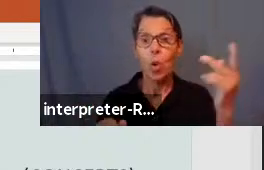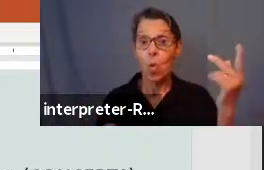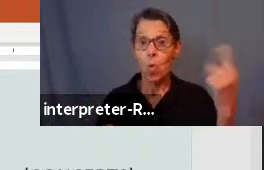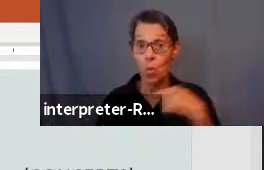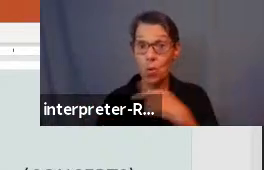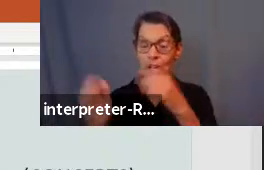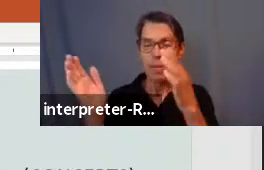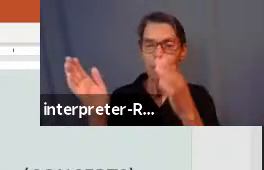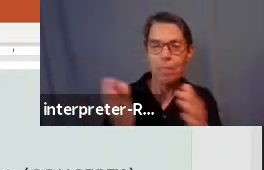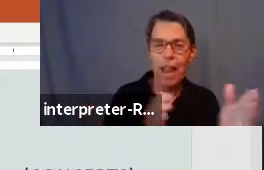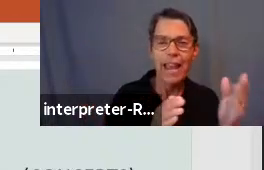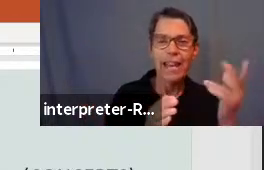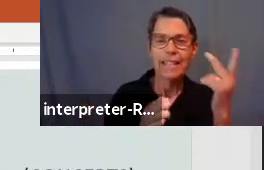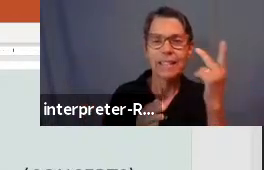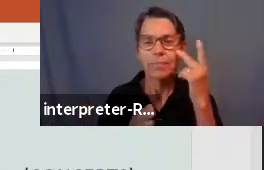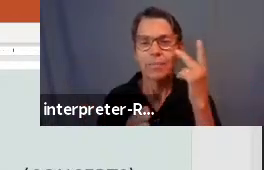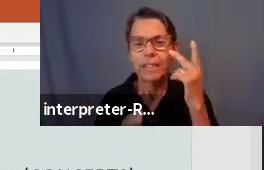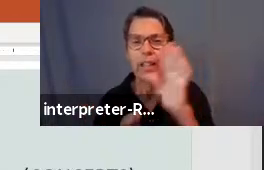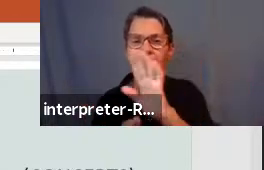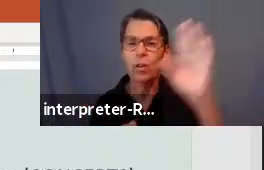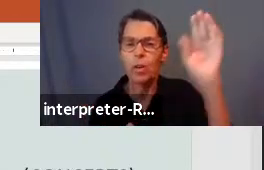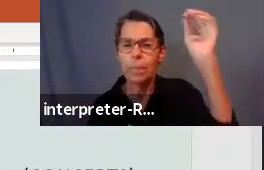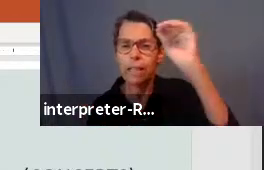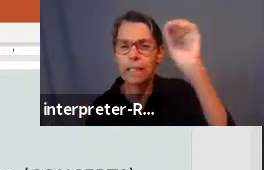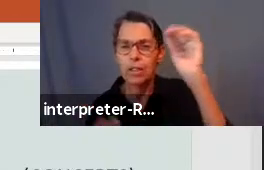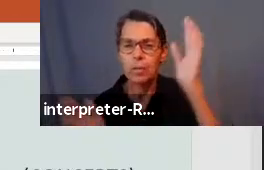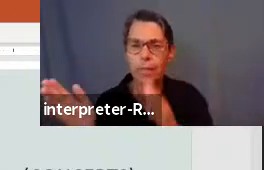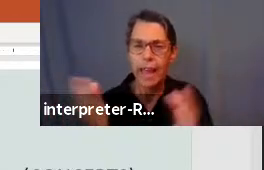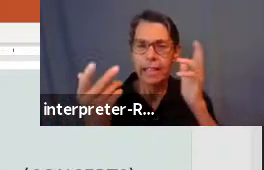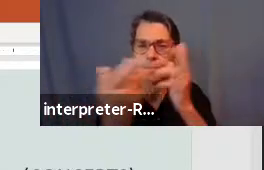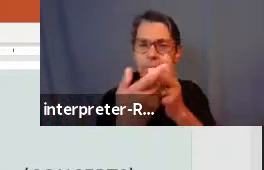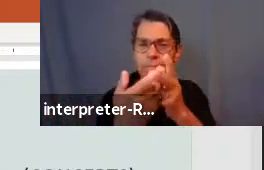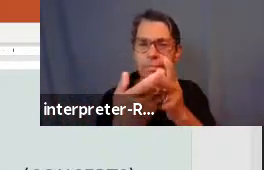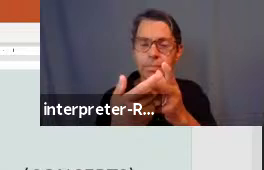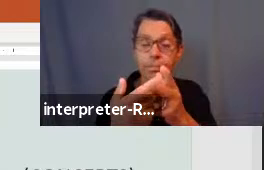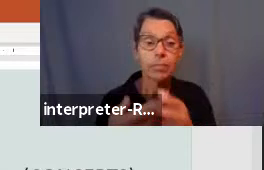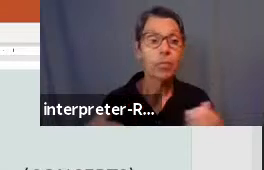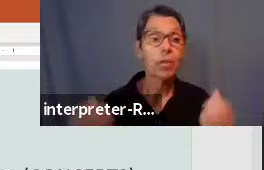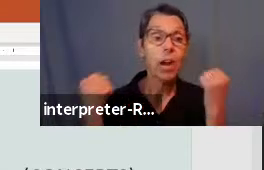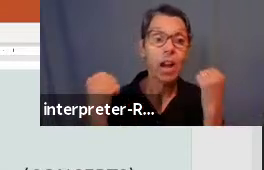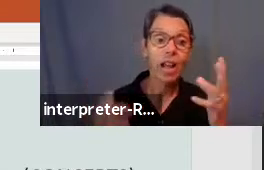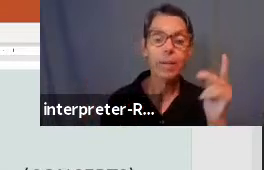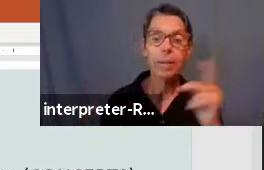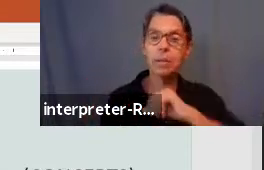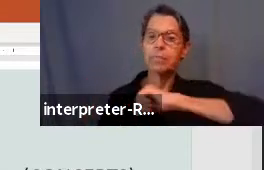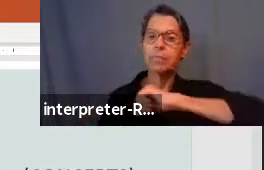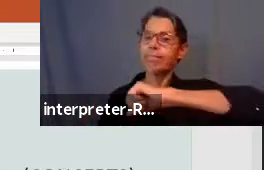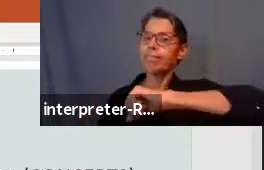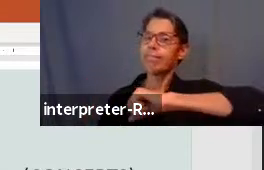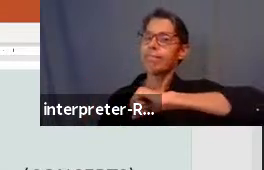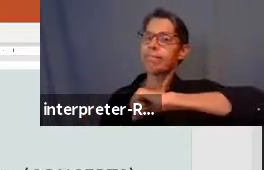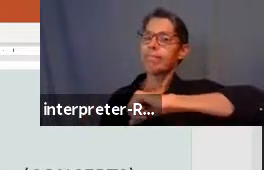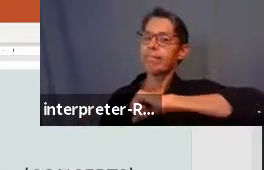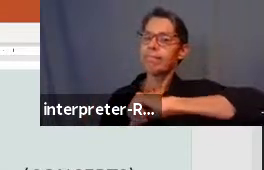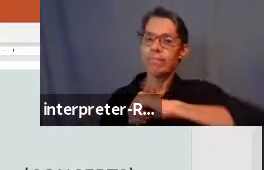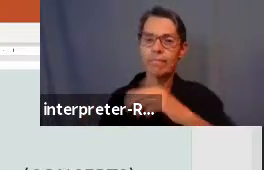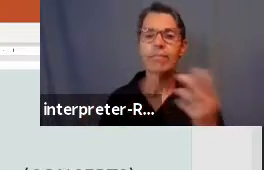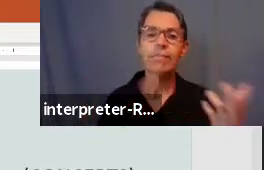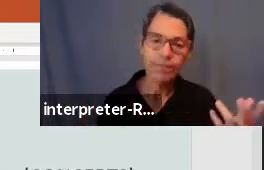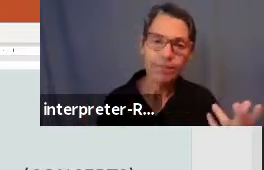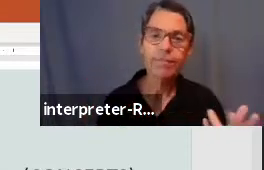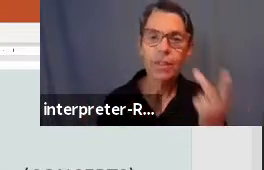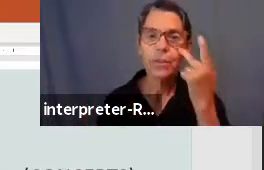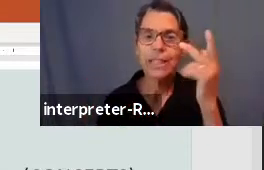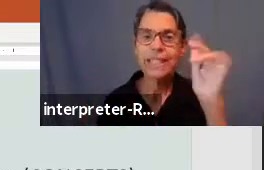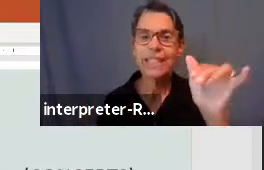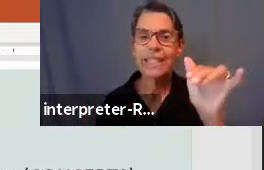what people were saying about vaccines. So there were a lot of people who were hesitant about vaccines. And we see this in, a lot